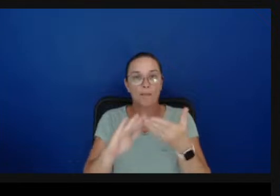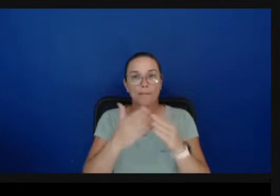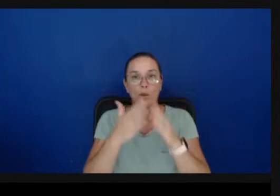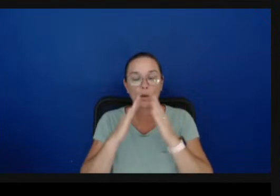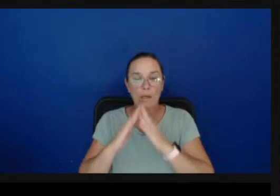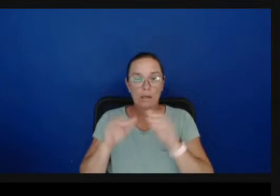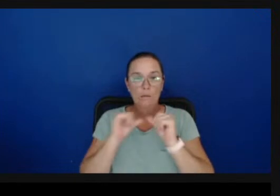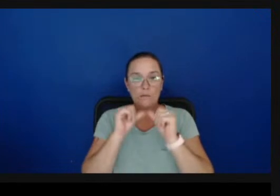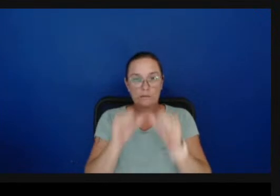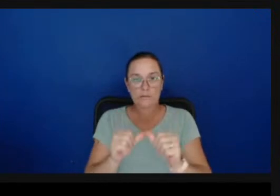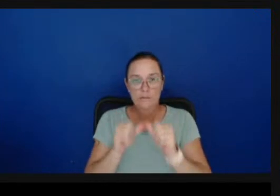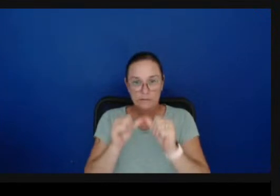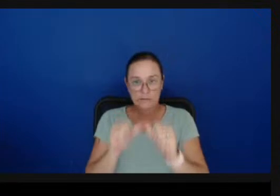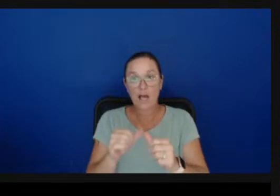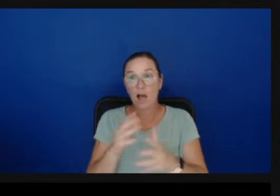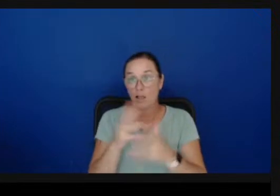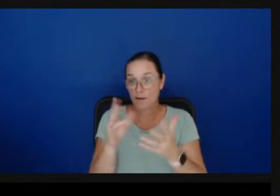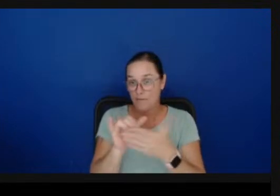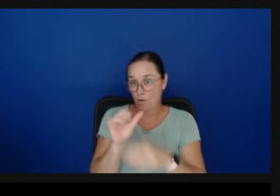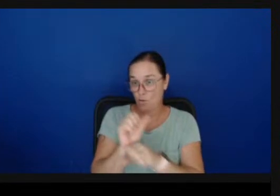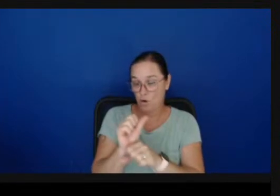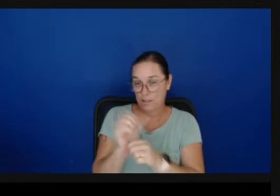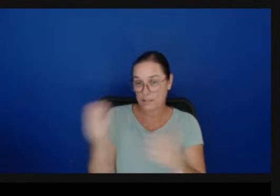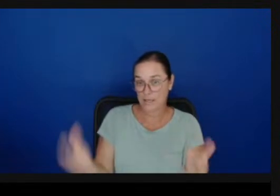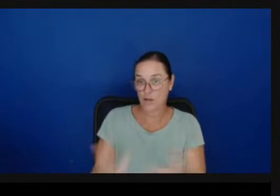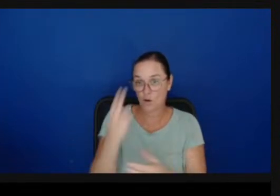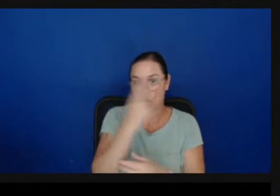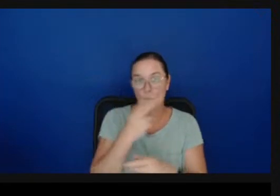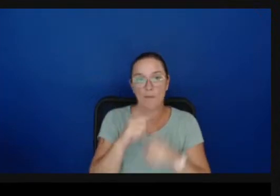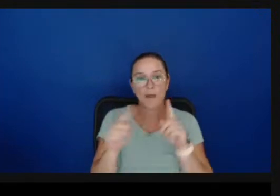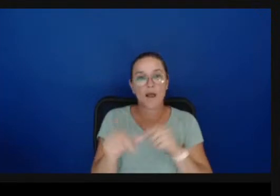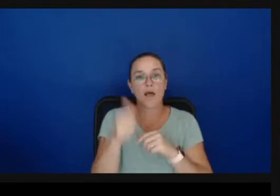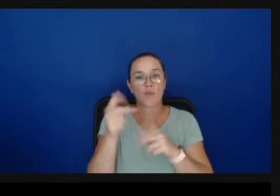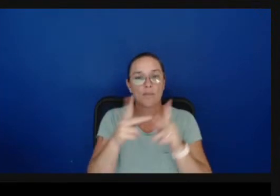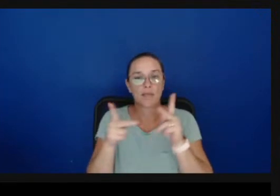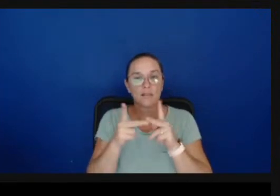lot of the work done here in Hawaii, but also other observatories across the country.